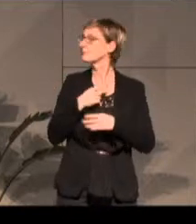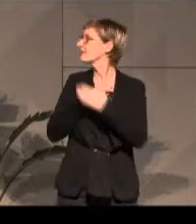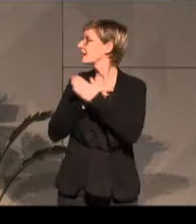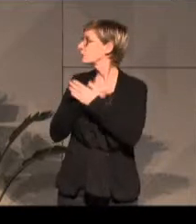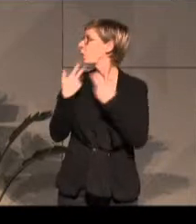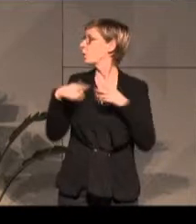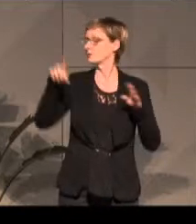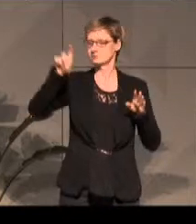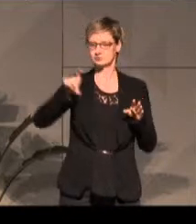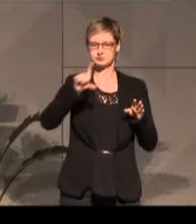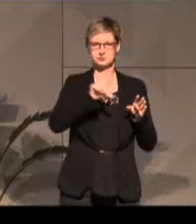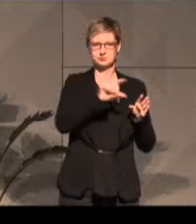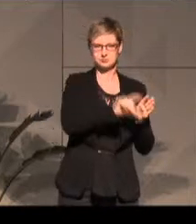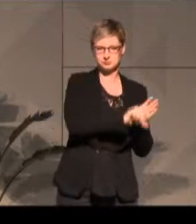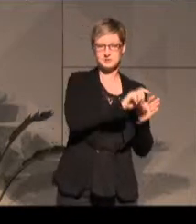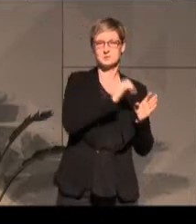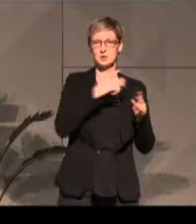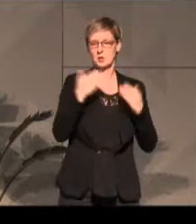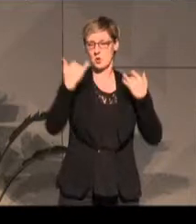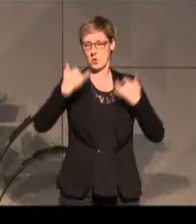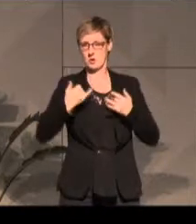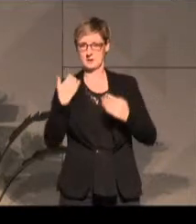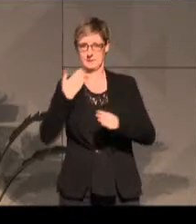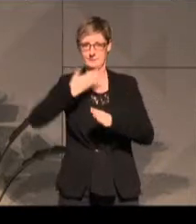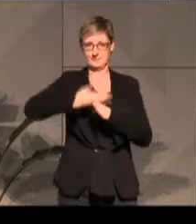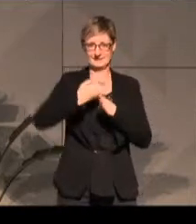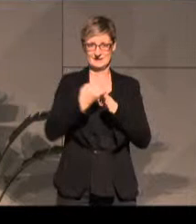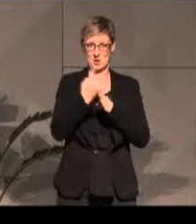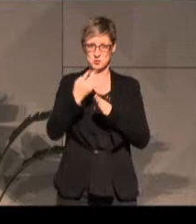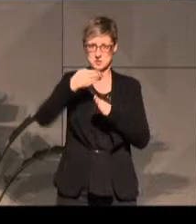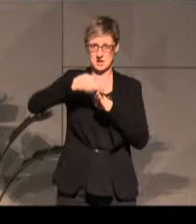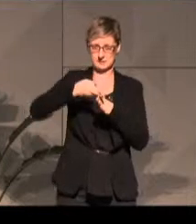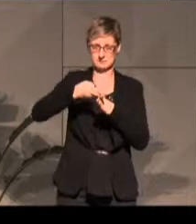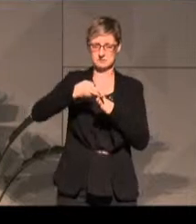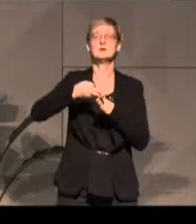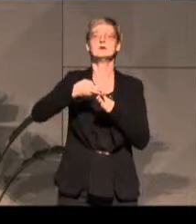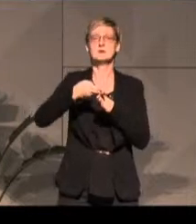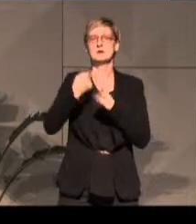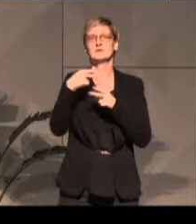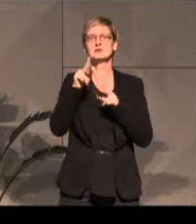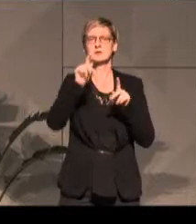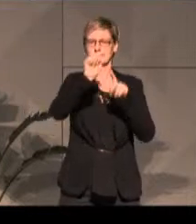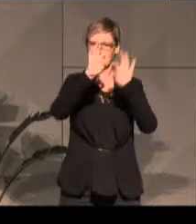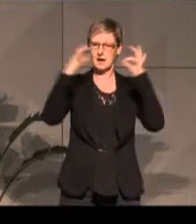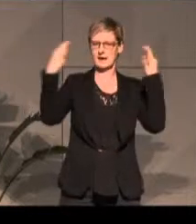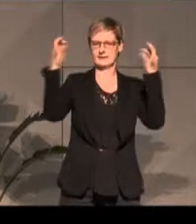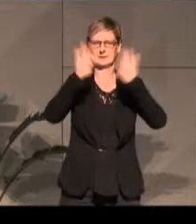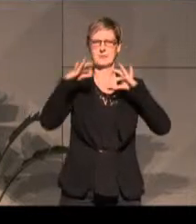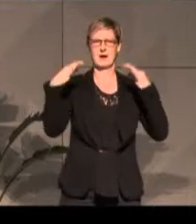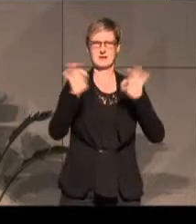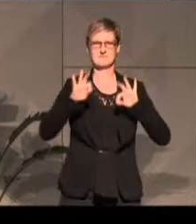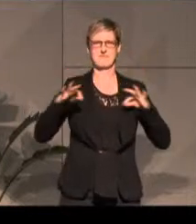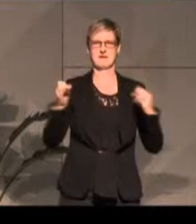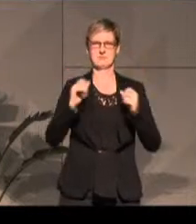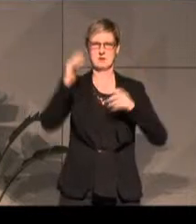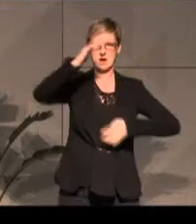different. And what you see here is the warming from today onwards until the end of the